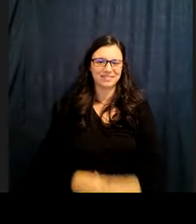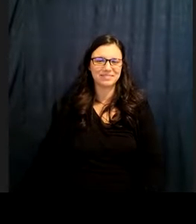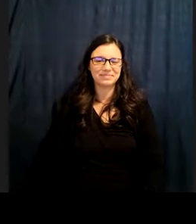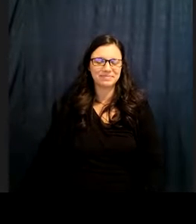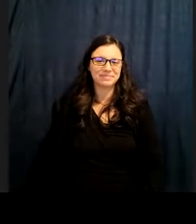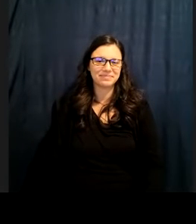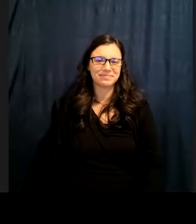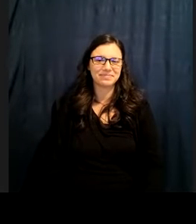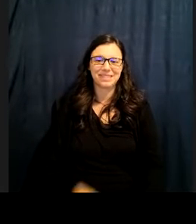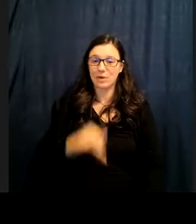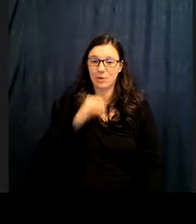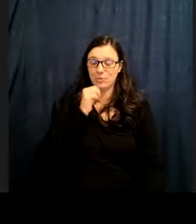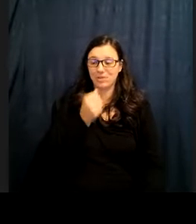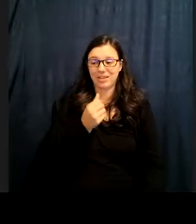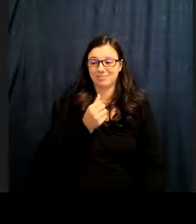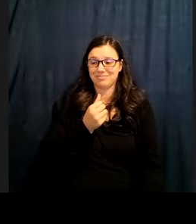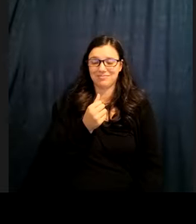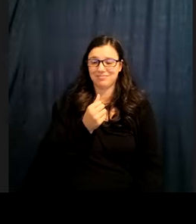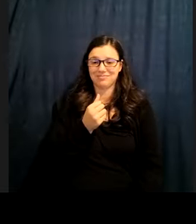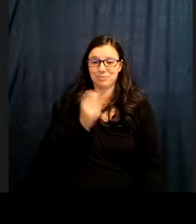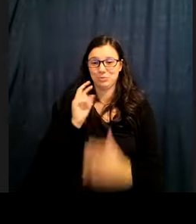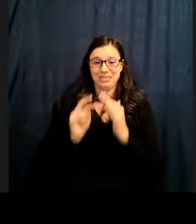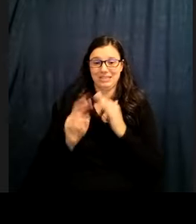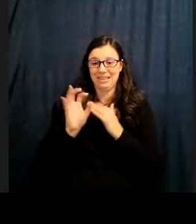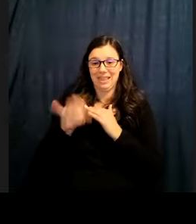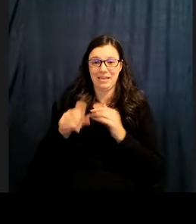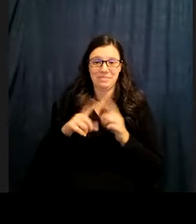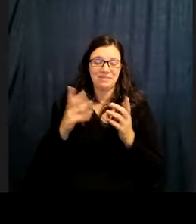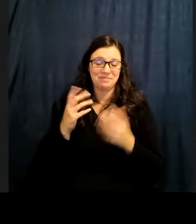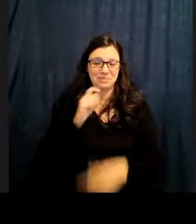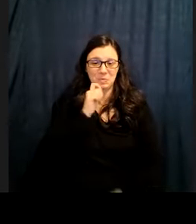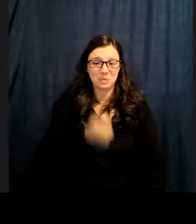wasn't what I would have necessarily predicted. That's very cool.